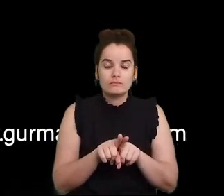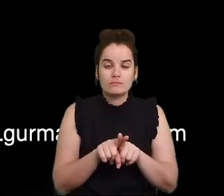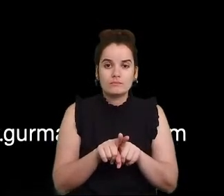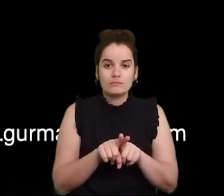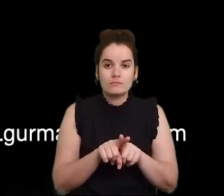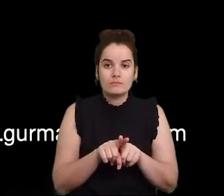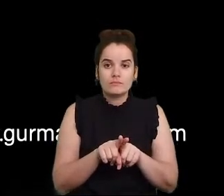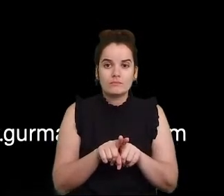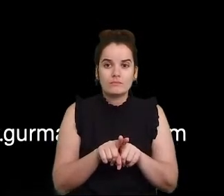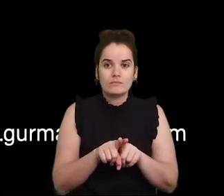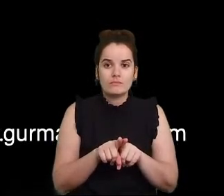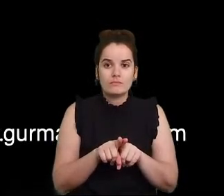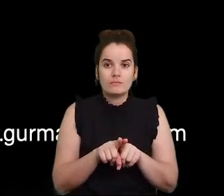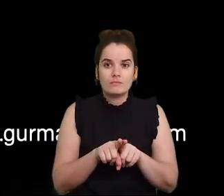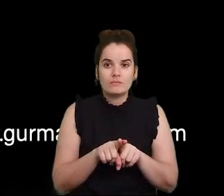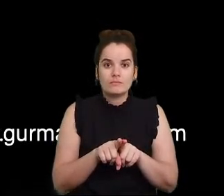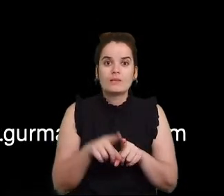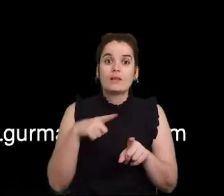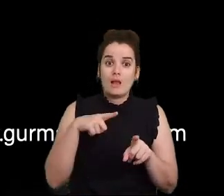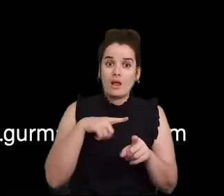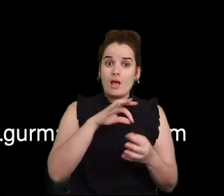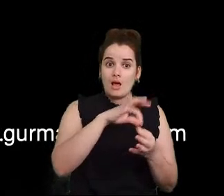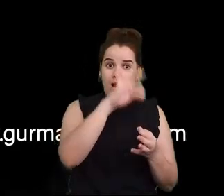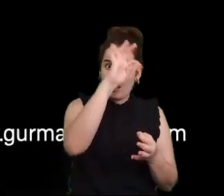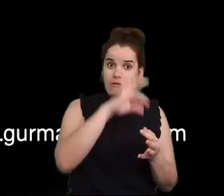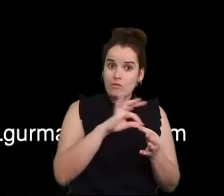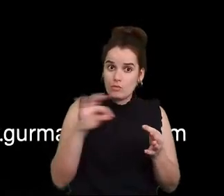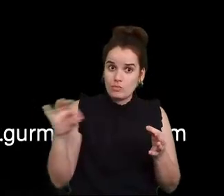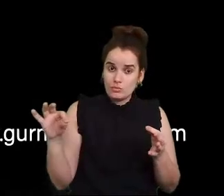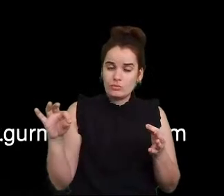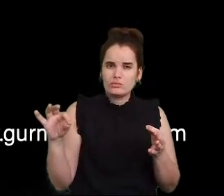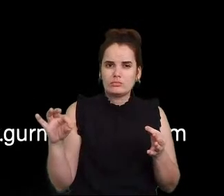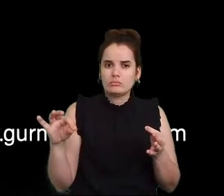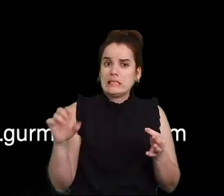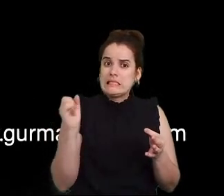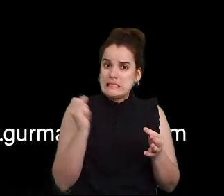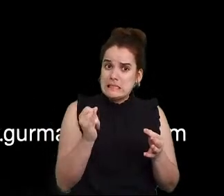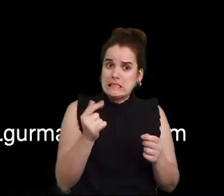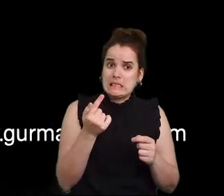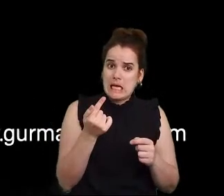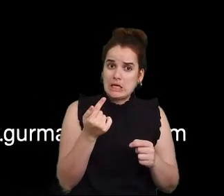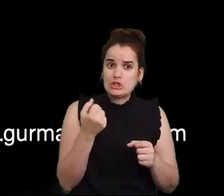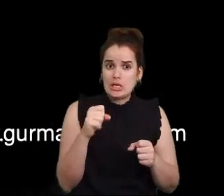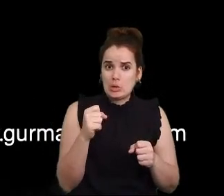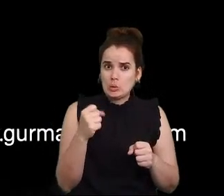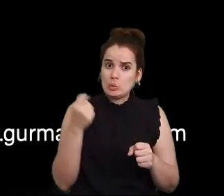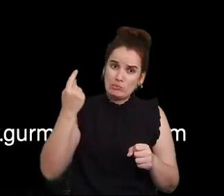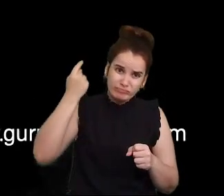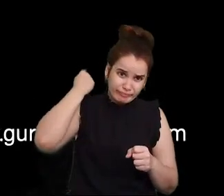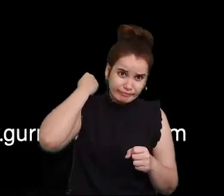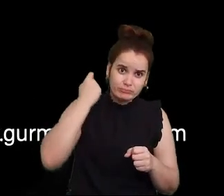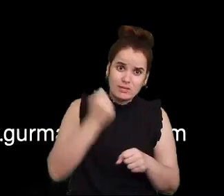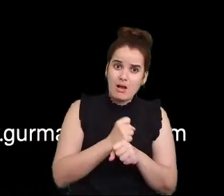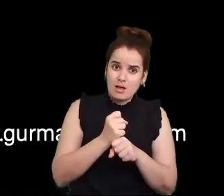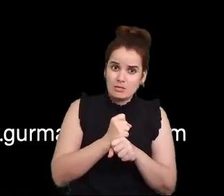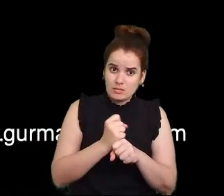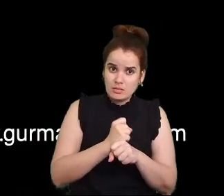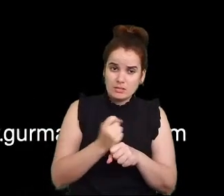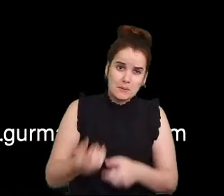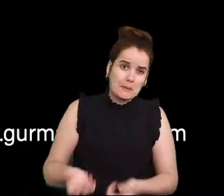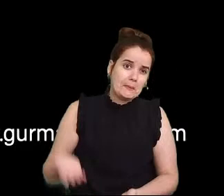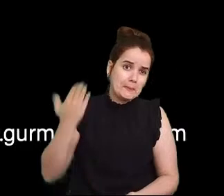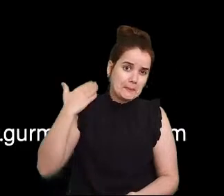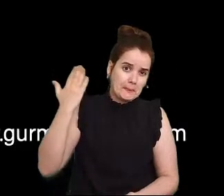using D3 would have been kind of really important, using D3 and other scrolly telling